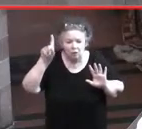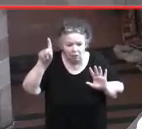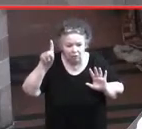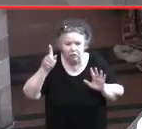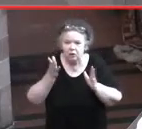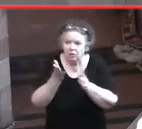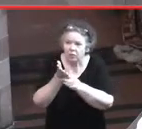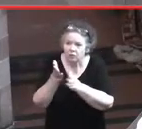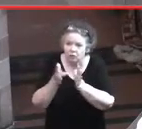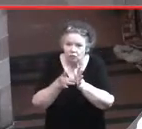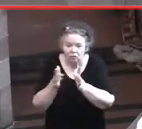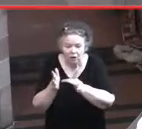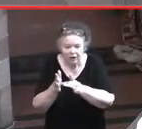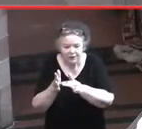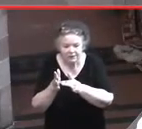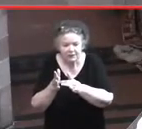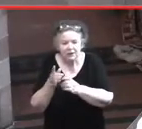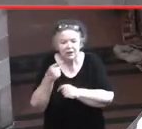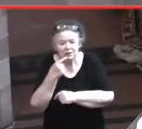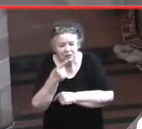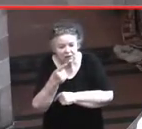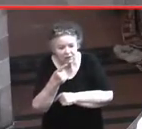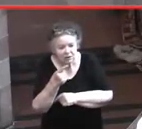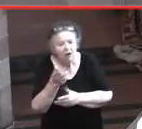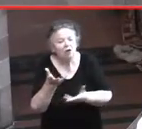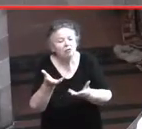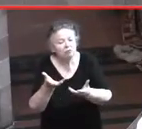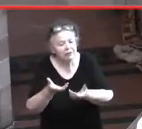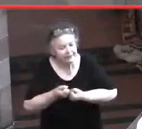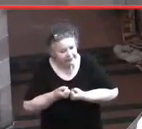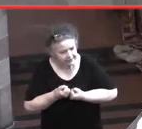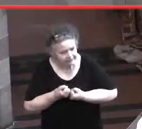Christ says again, receive.